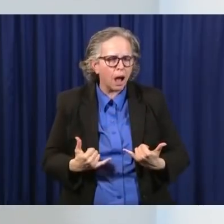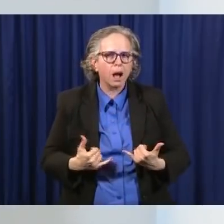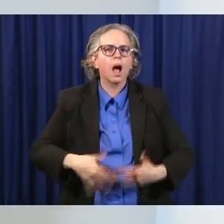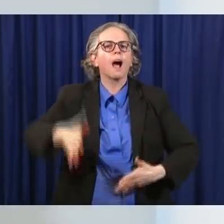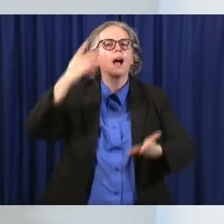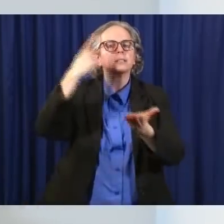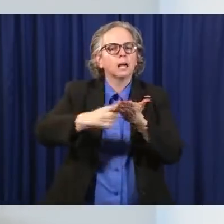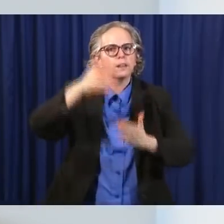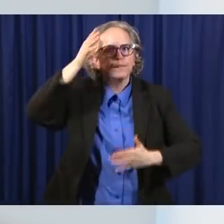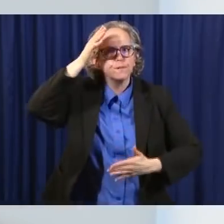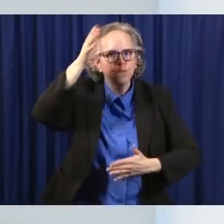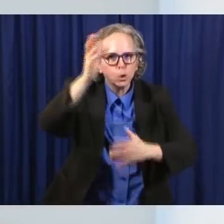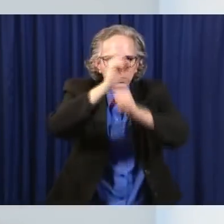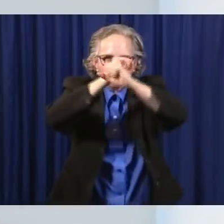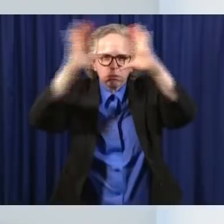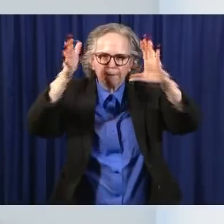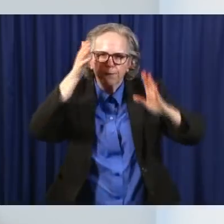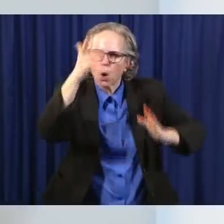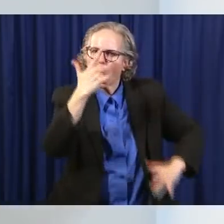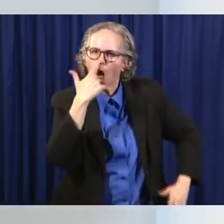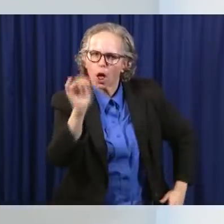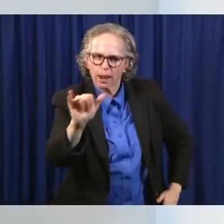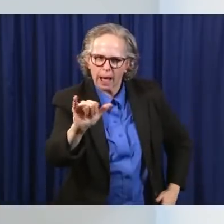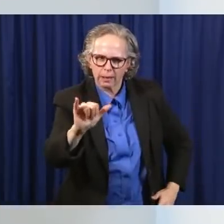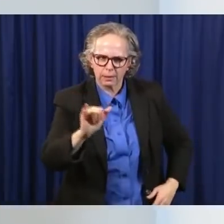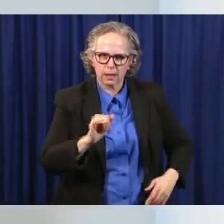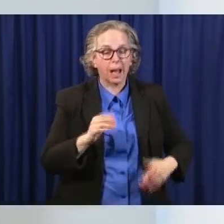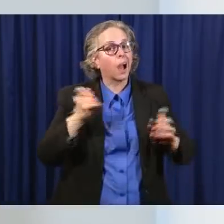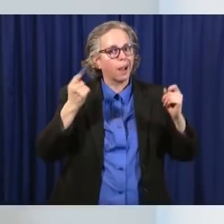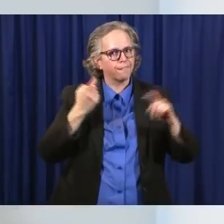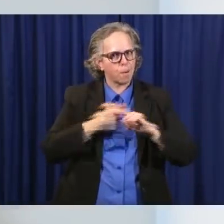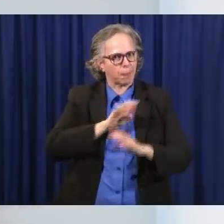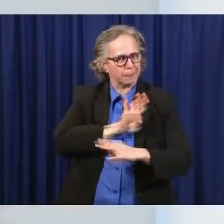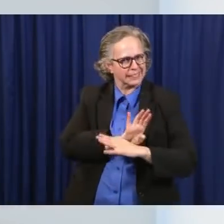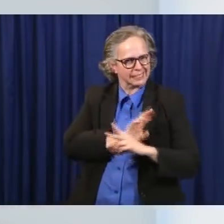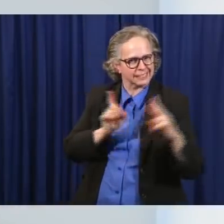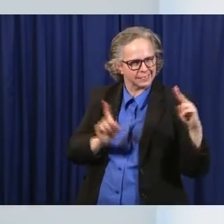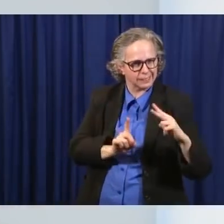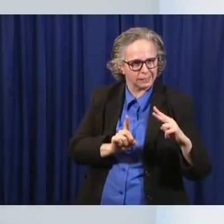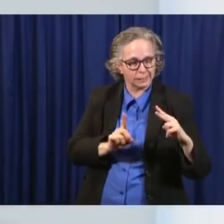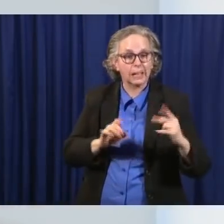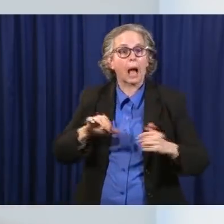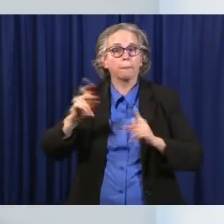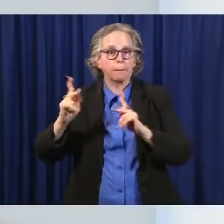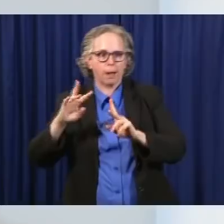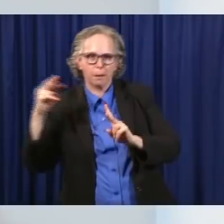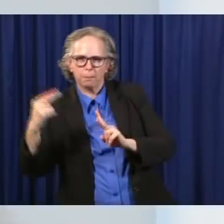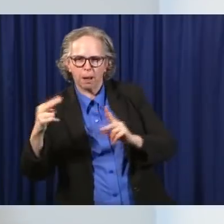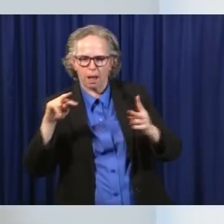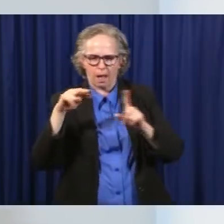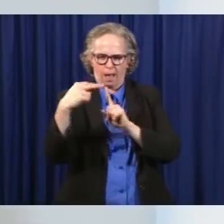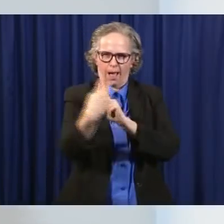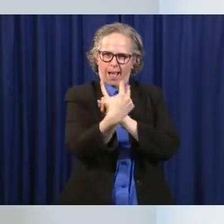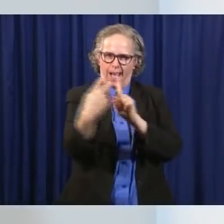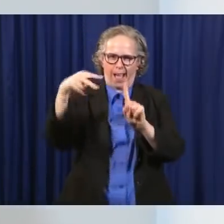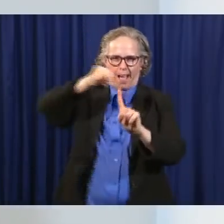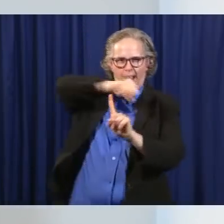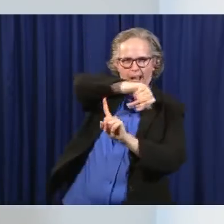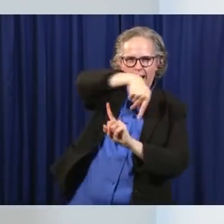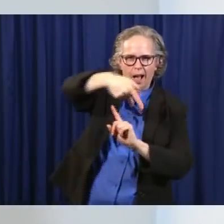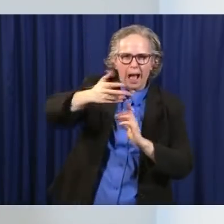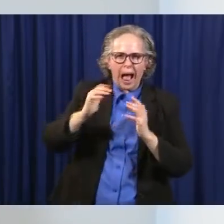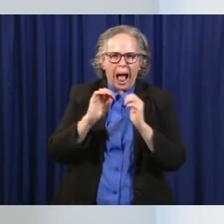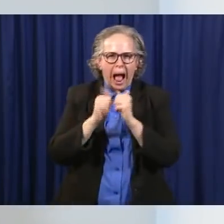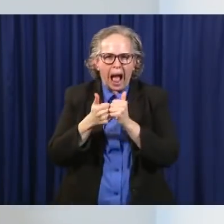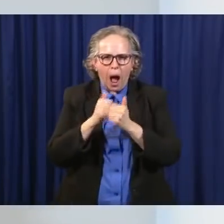post-COVID world from a business point of view and an entrepreneurial point of view, and how we can talk about how to position Ohio for those opportunities of the